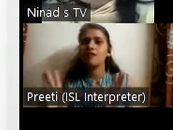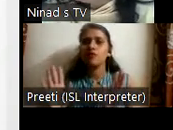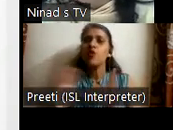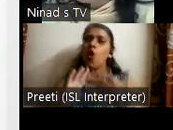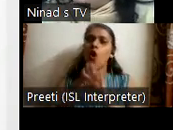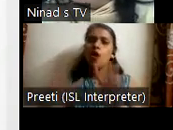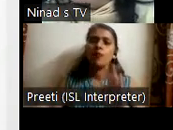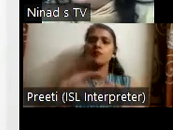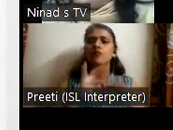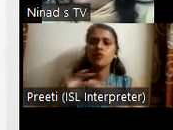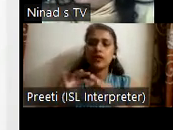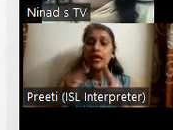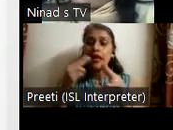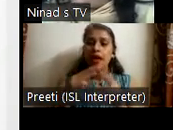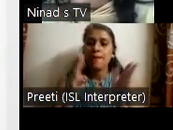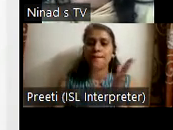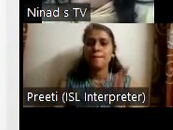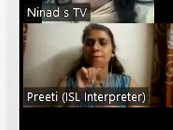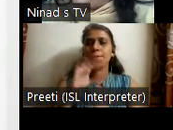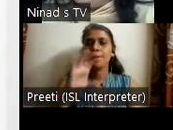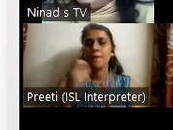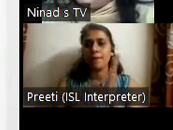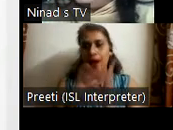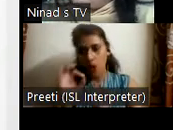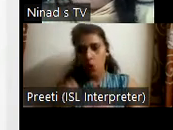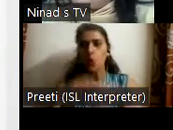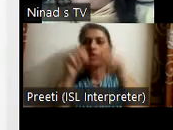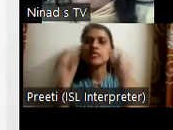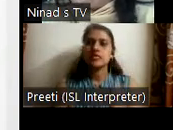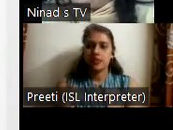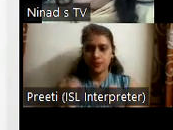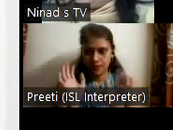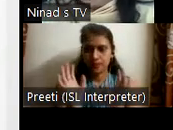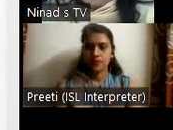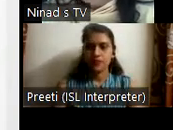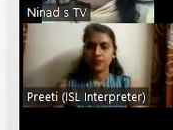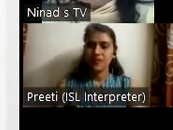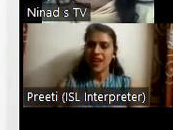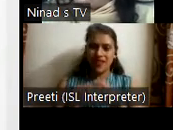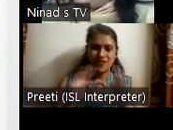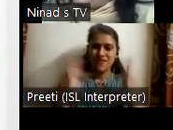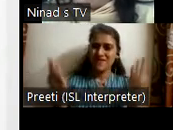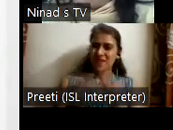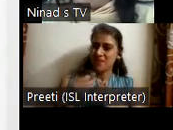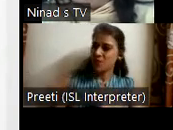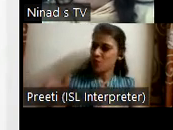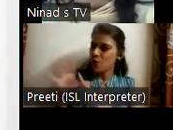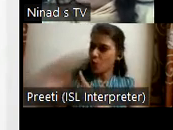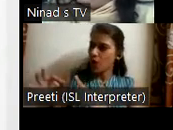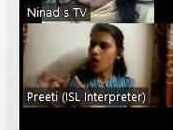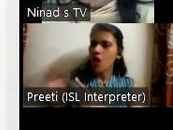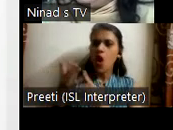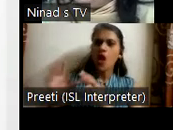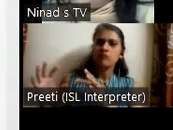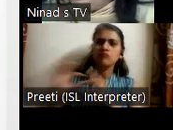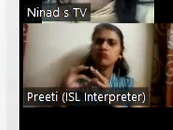this is what is a microsystem. So each one of us are living in our own families, and you must have realized that if somebody